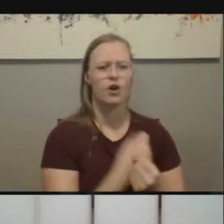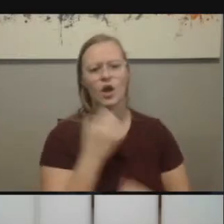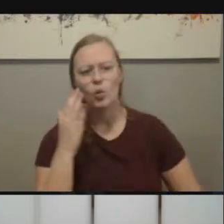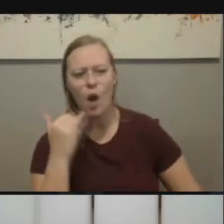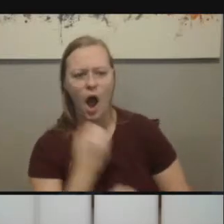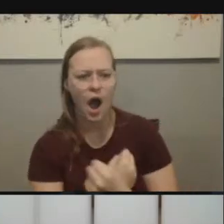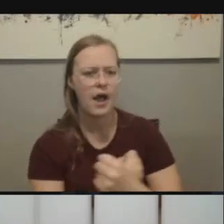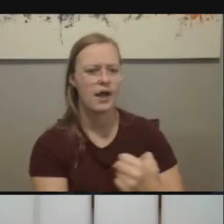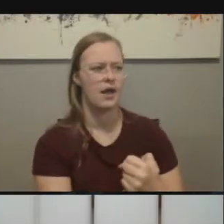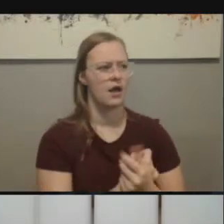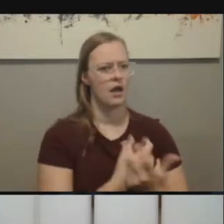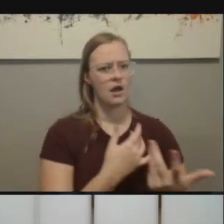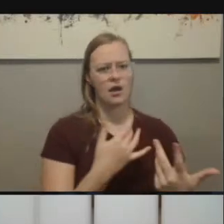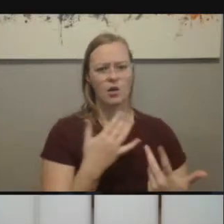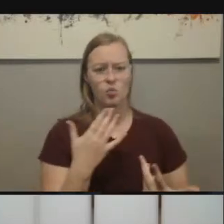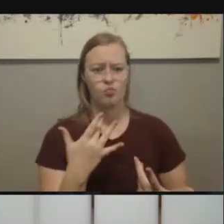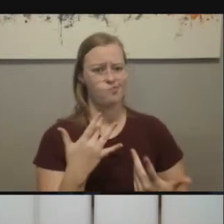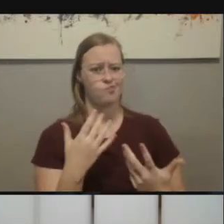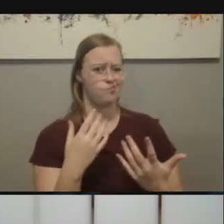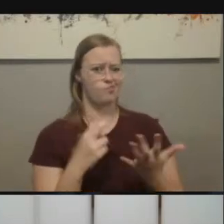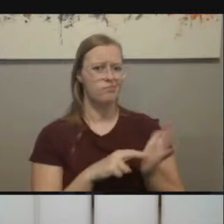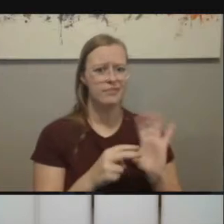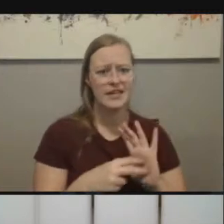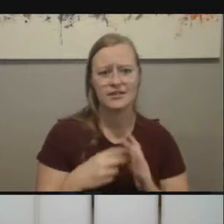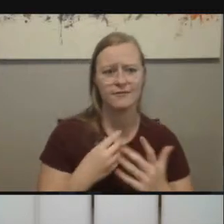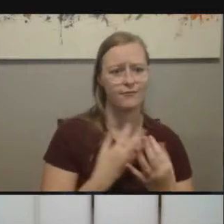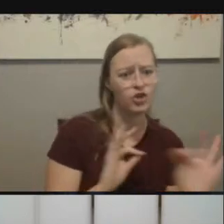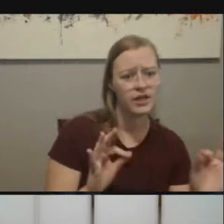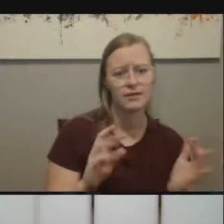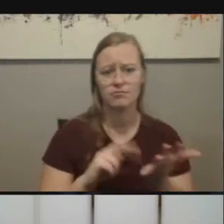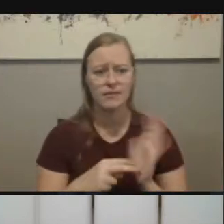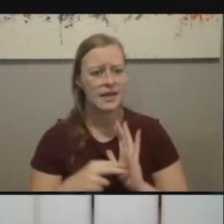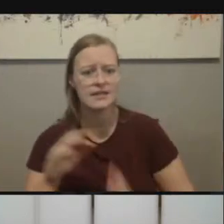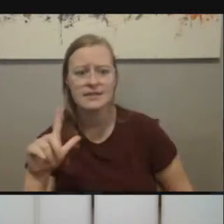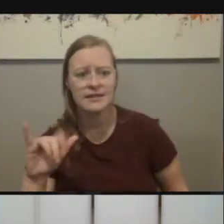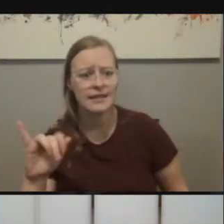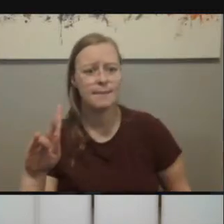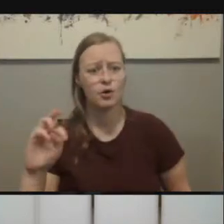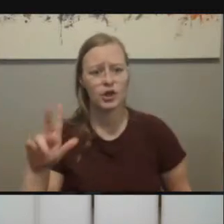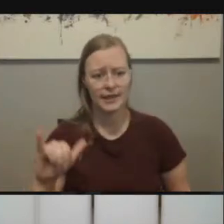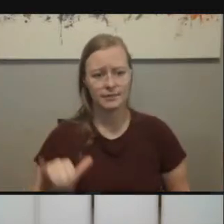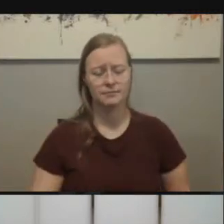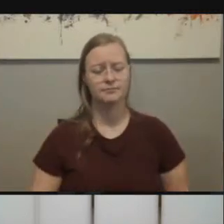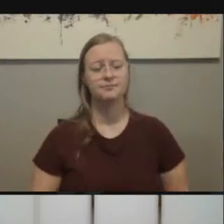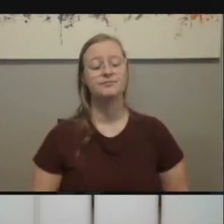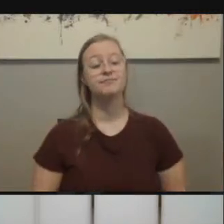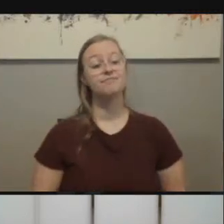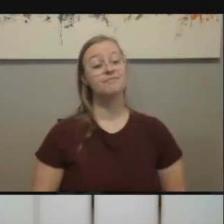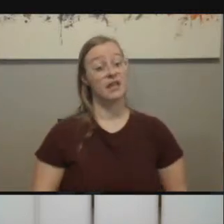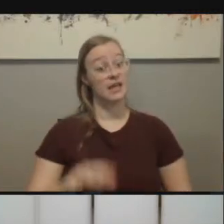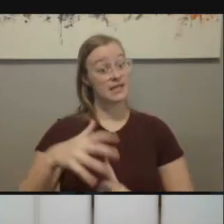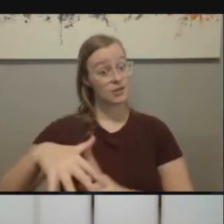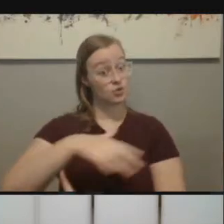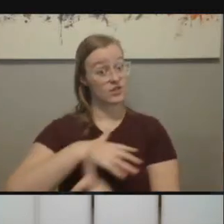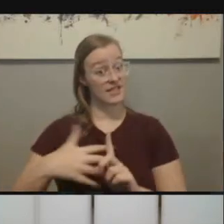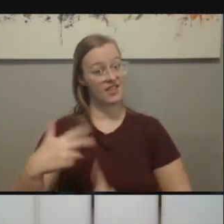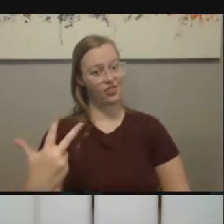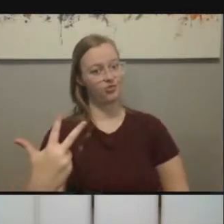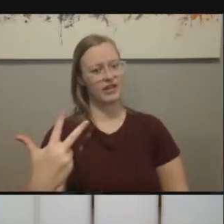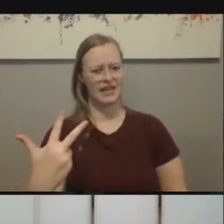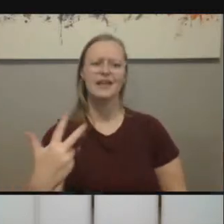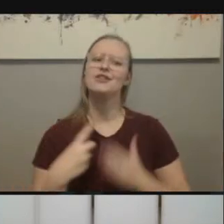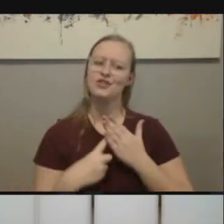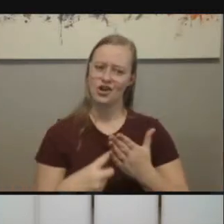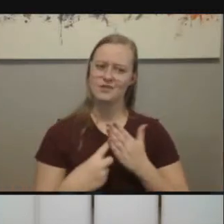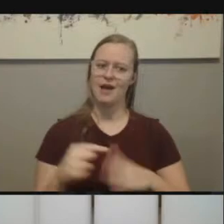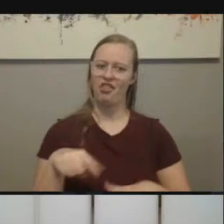what constituted freedom, what constituted liberty. Scene 3 gets at this proposition